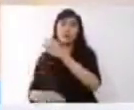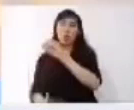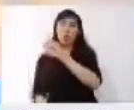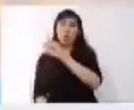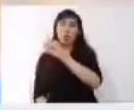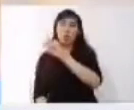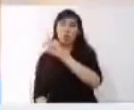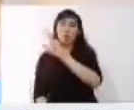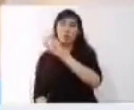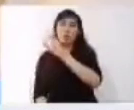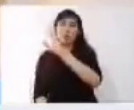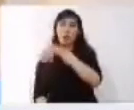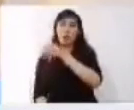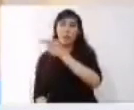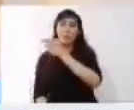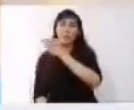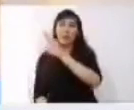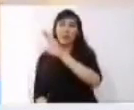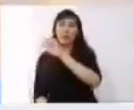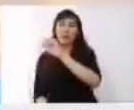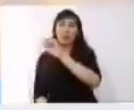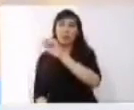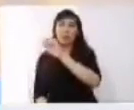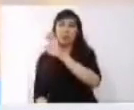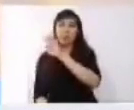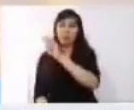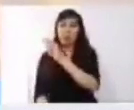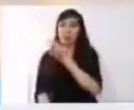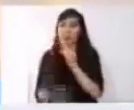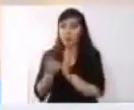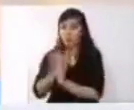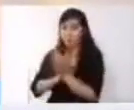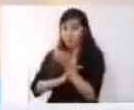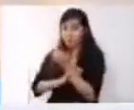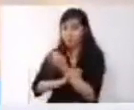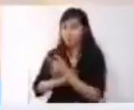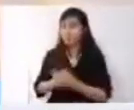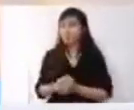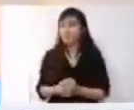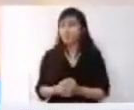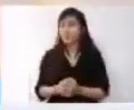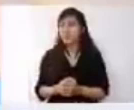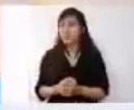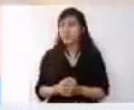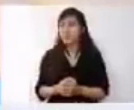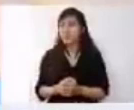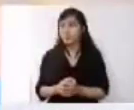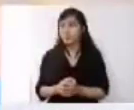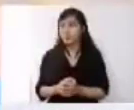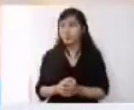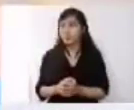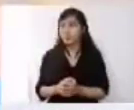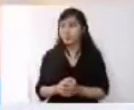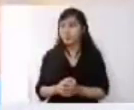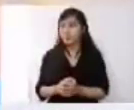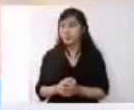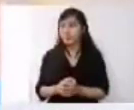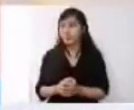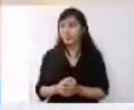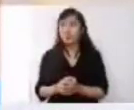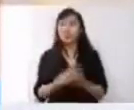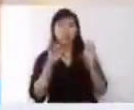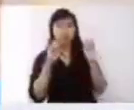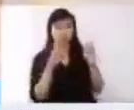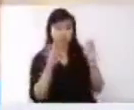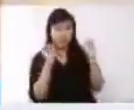December 27 to its members and pensioners. Considering that the pandemic looks as if it will still be around